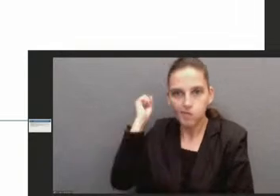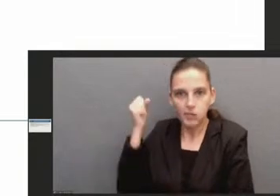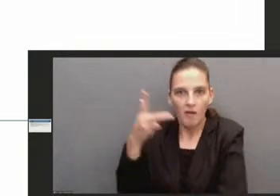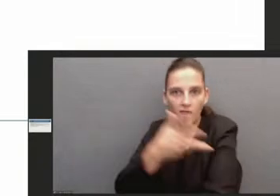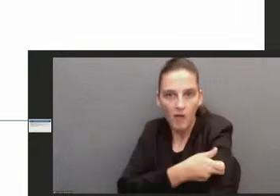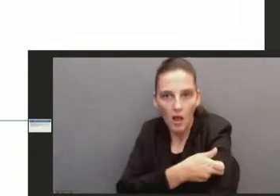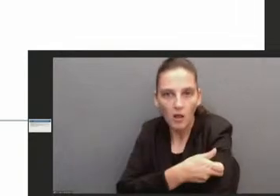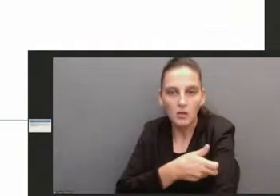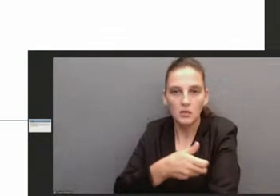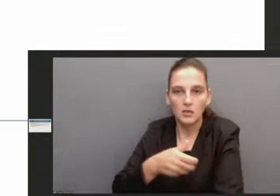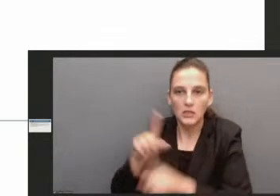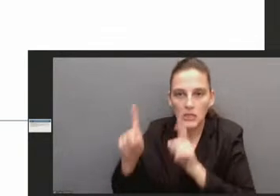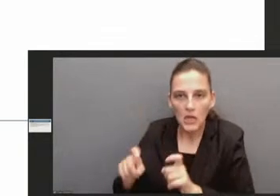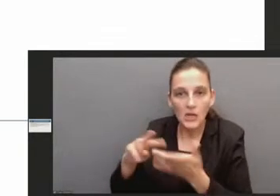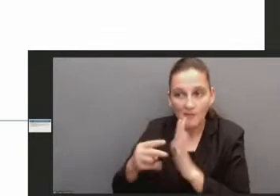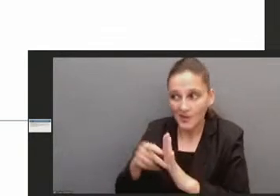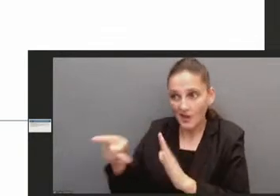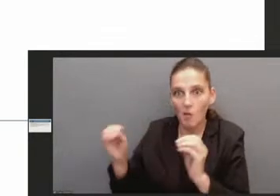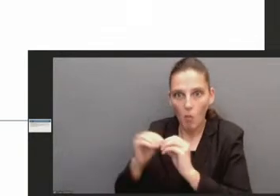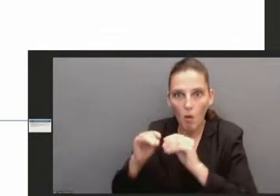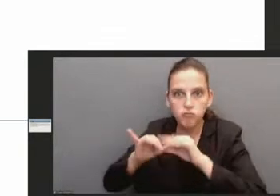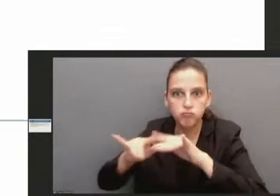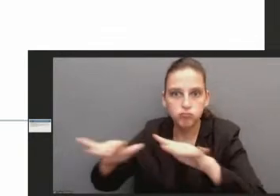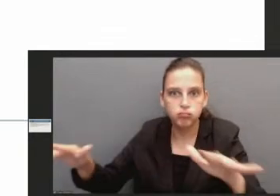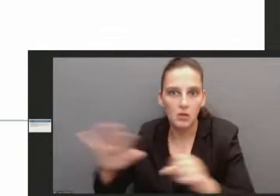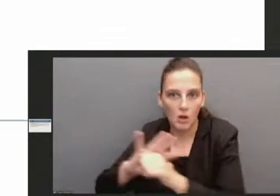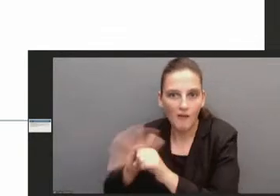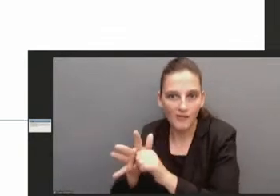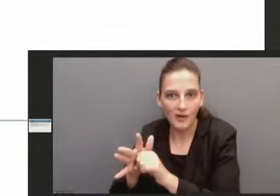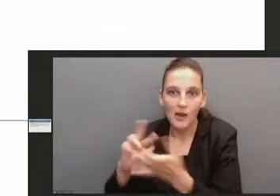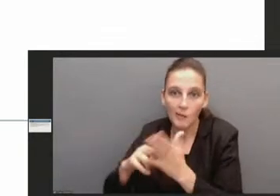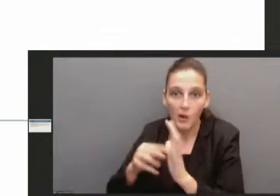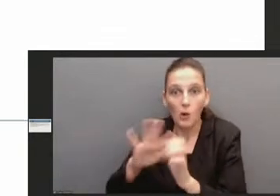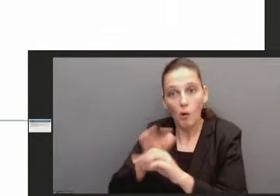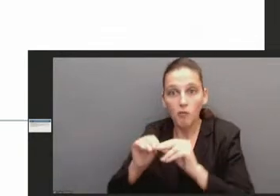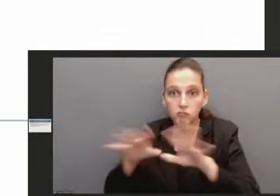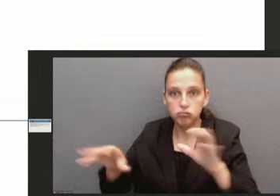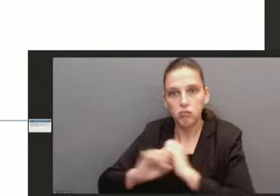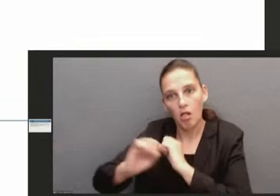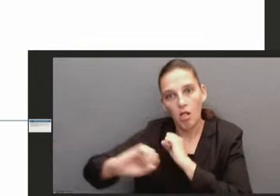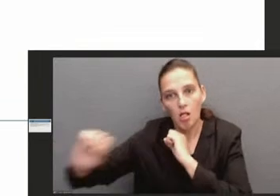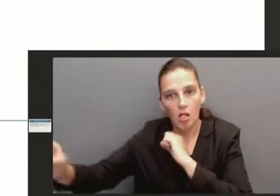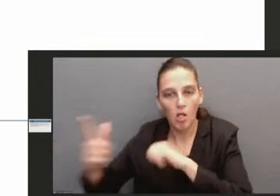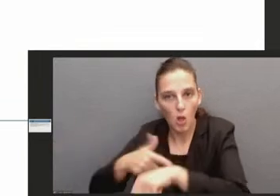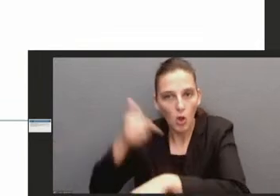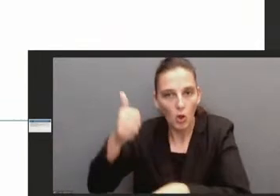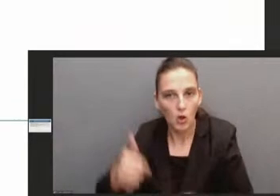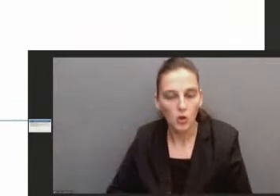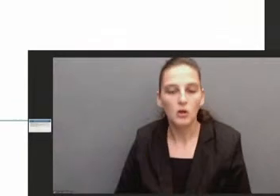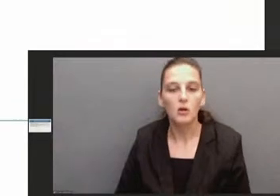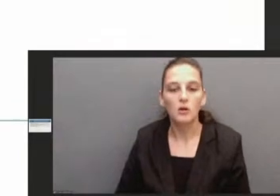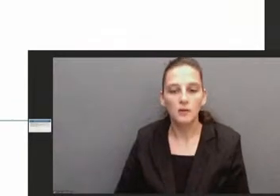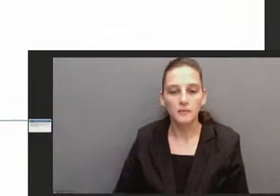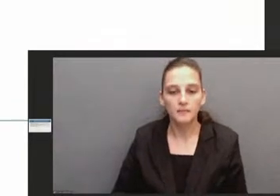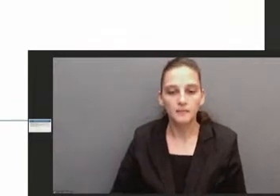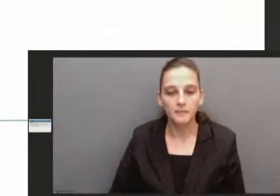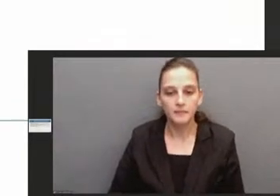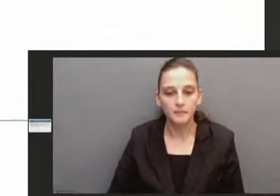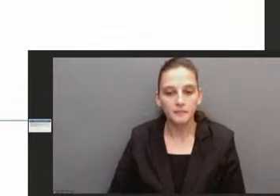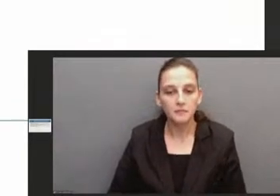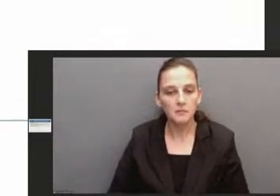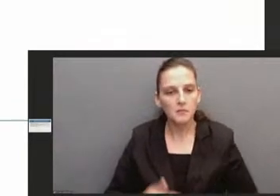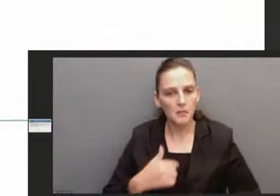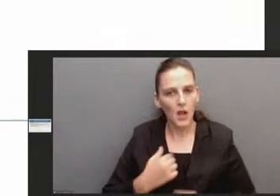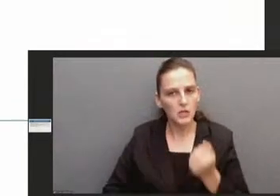by COVID-19, which has only prolonged the pandemic. So I speak in support of